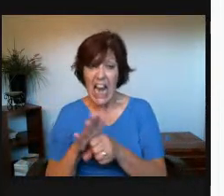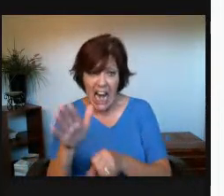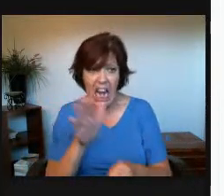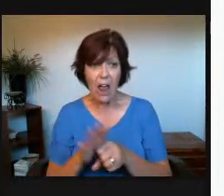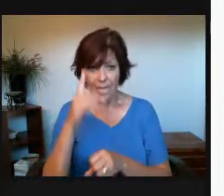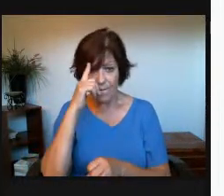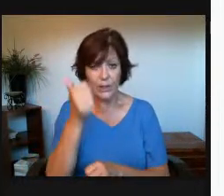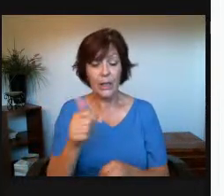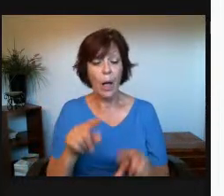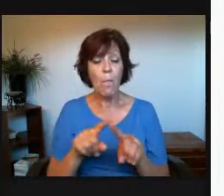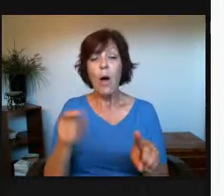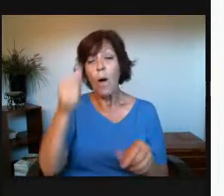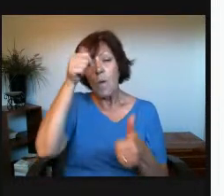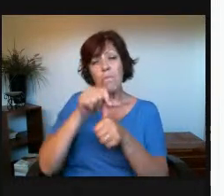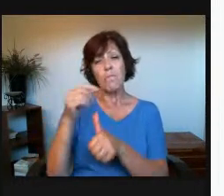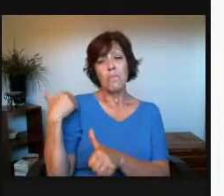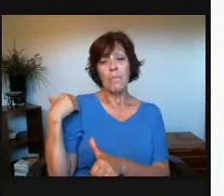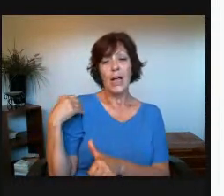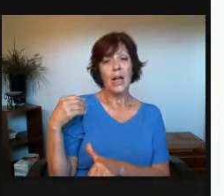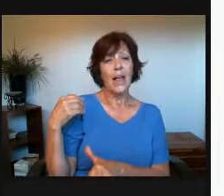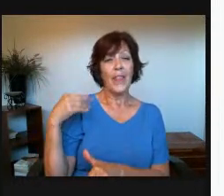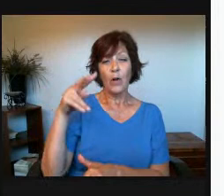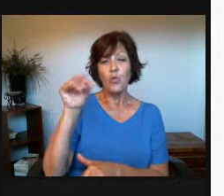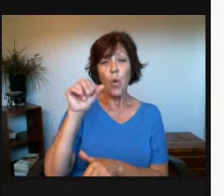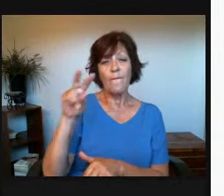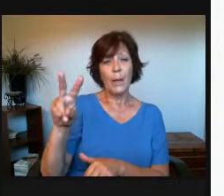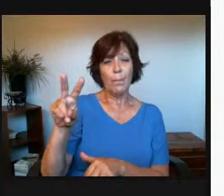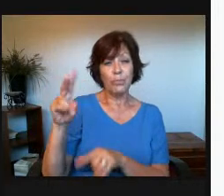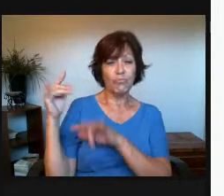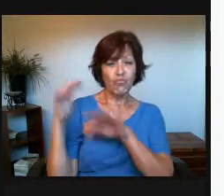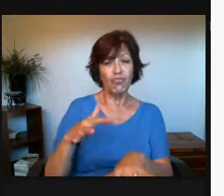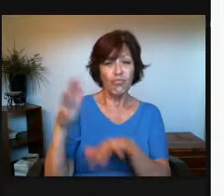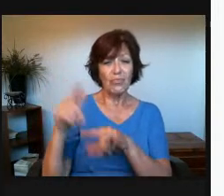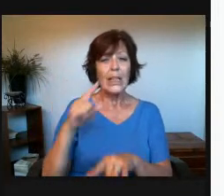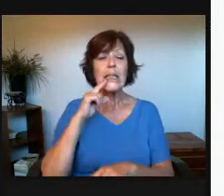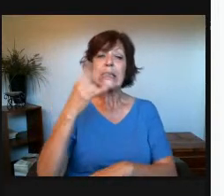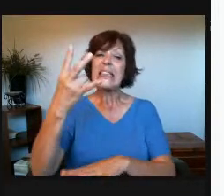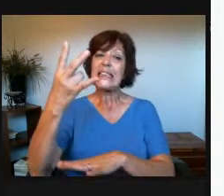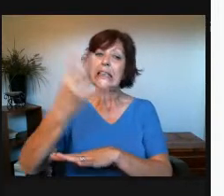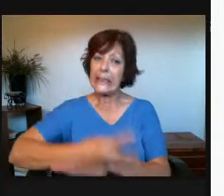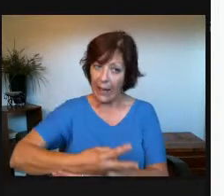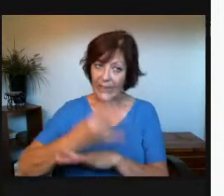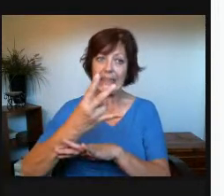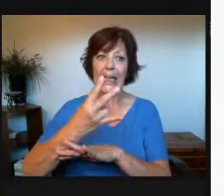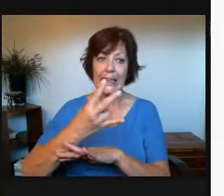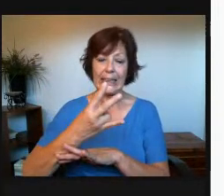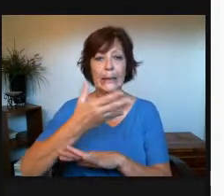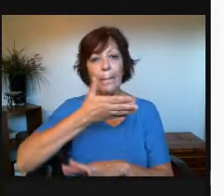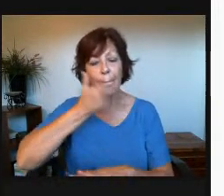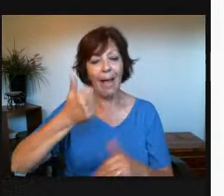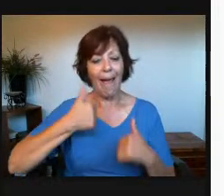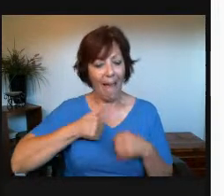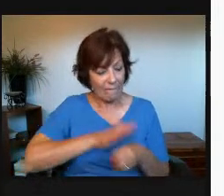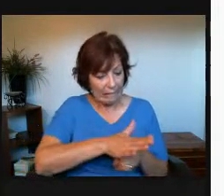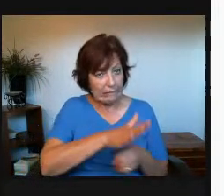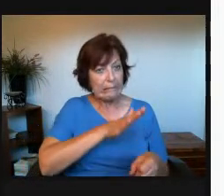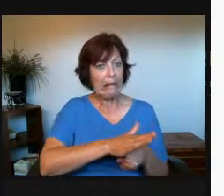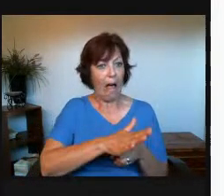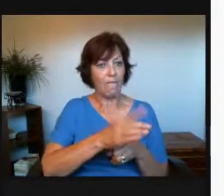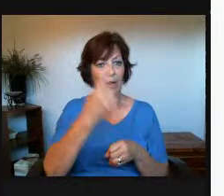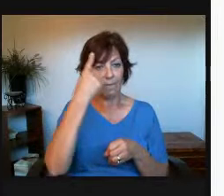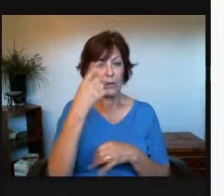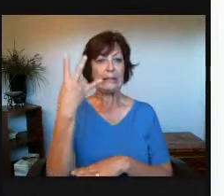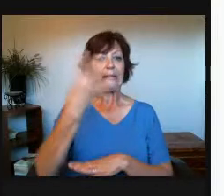the November snowstorm, some people learn that maybe 7 days is the way to plan. So you want to plan to be